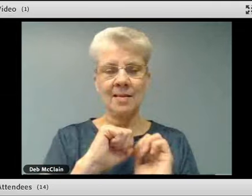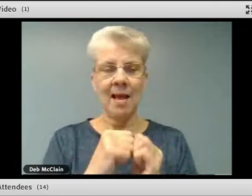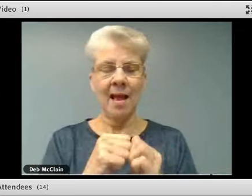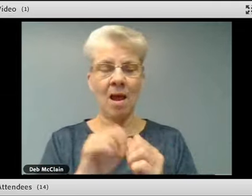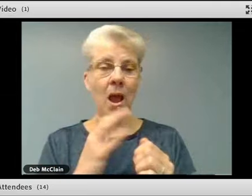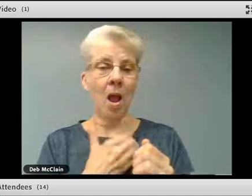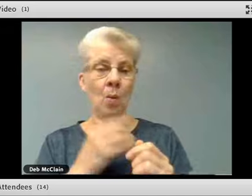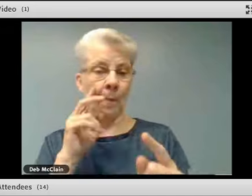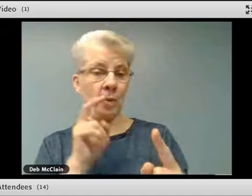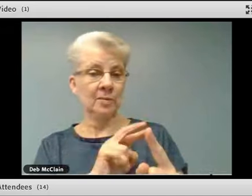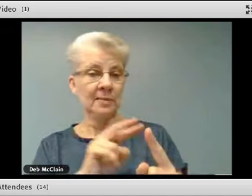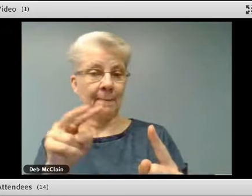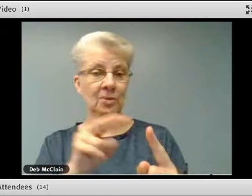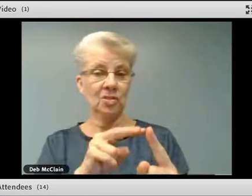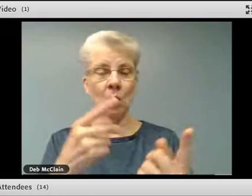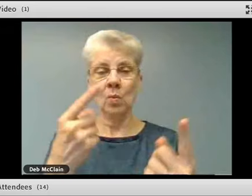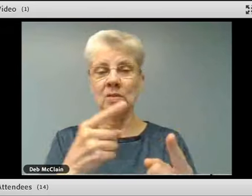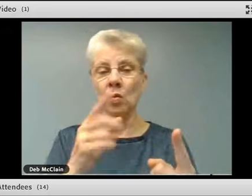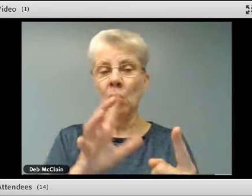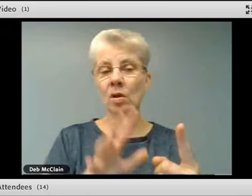going on around them.